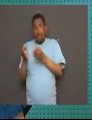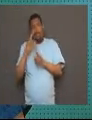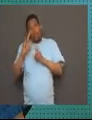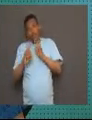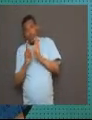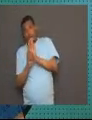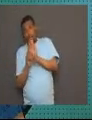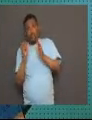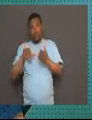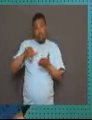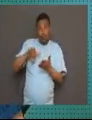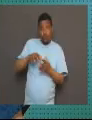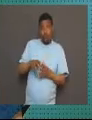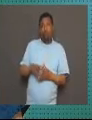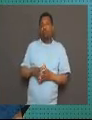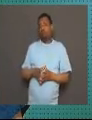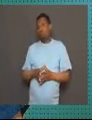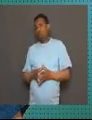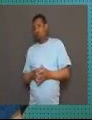the signs and symbols.